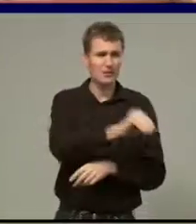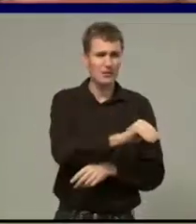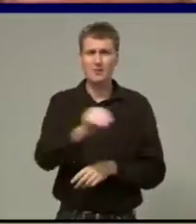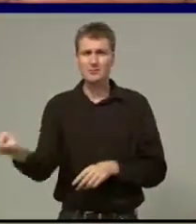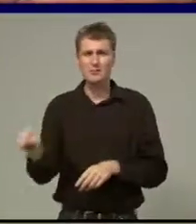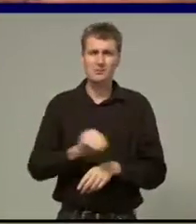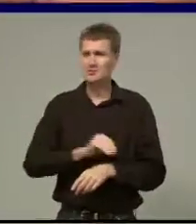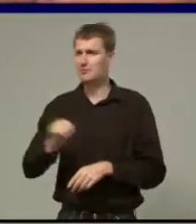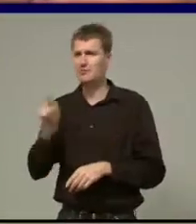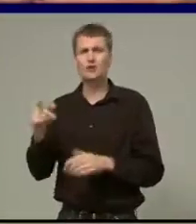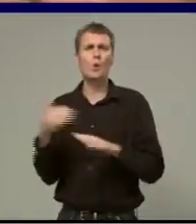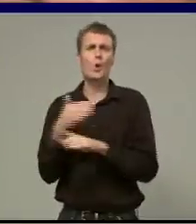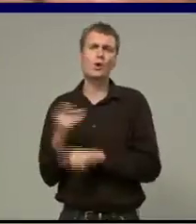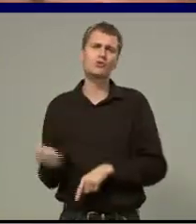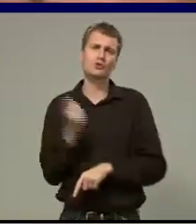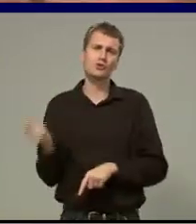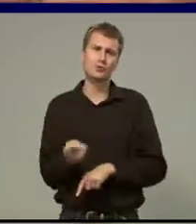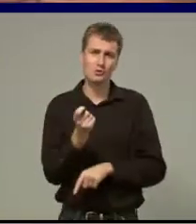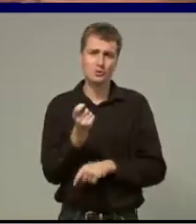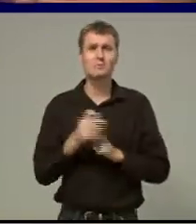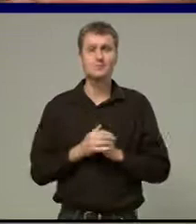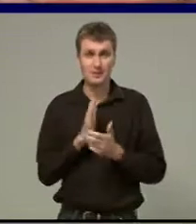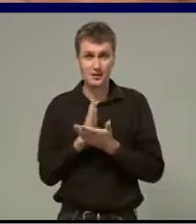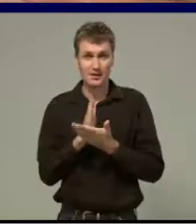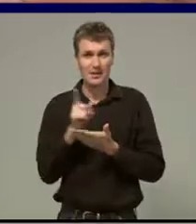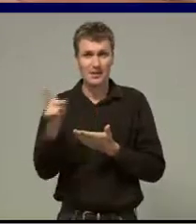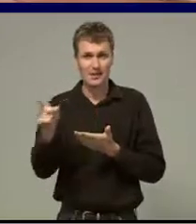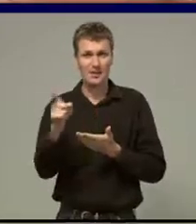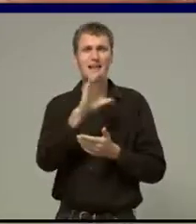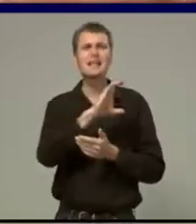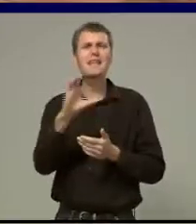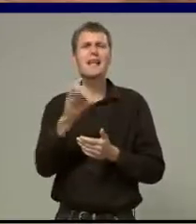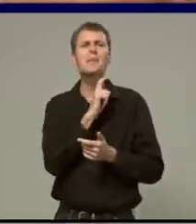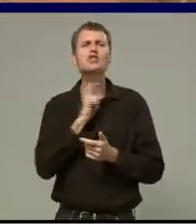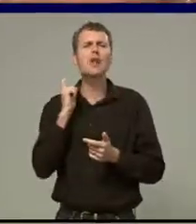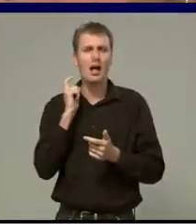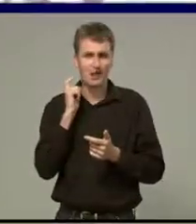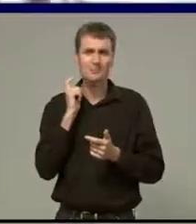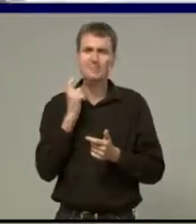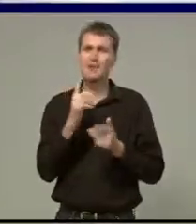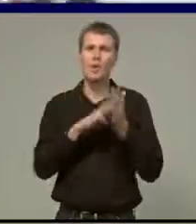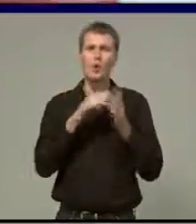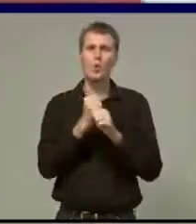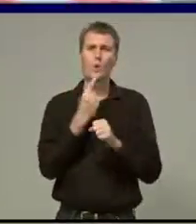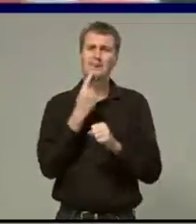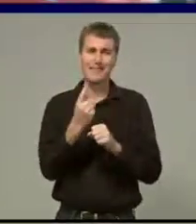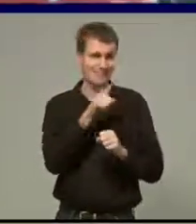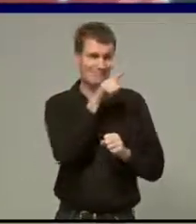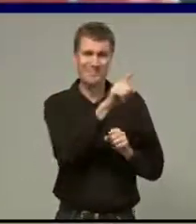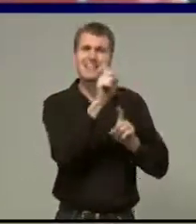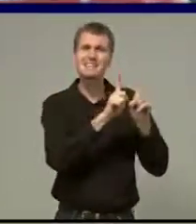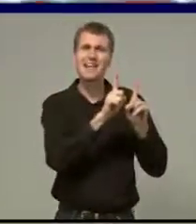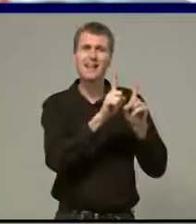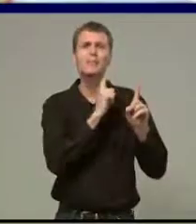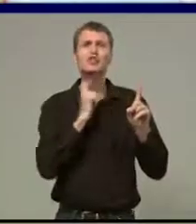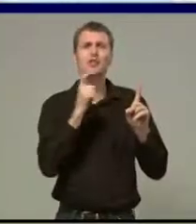shelters while she works on the street. City Missioner Michael Gorman says unfortunately the City Mission's accommodation is only temporary,